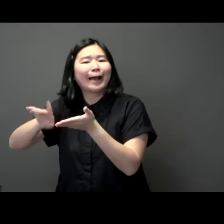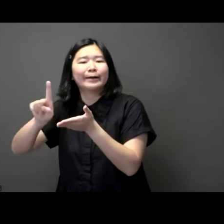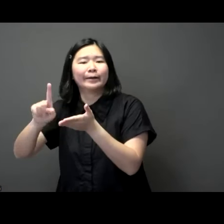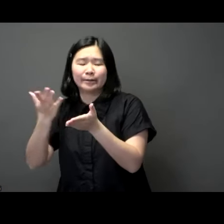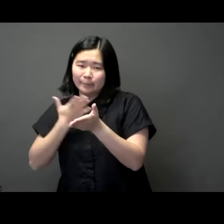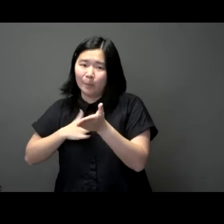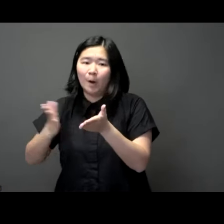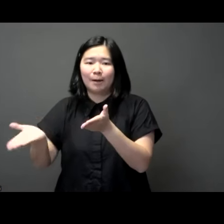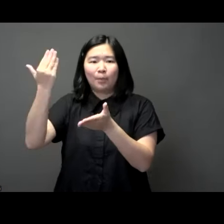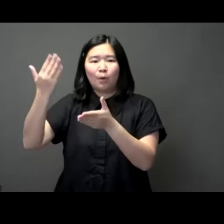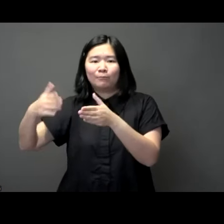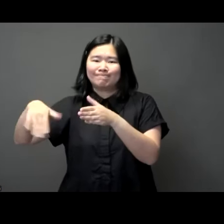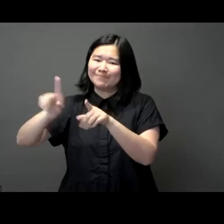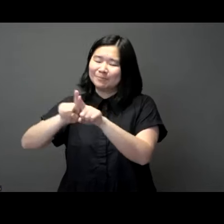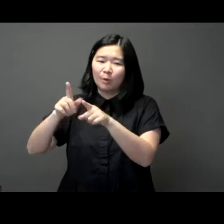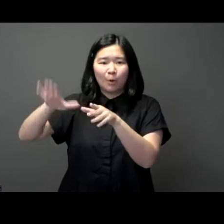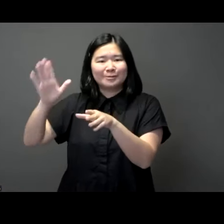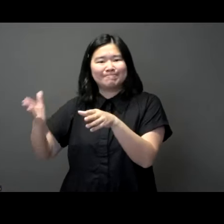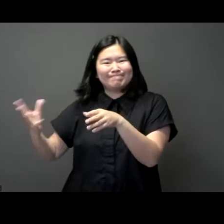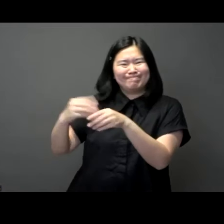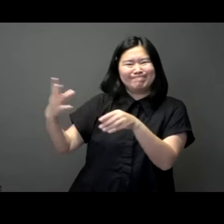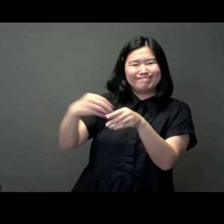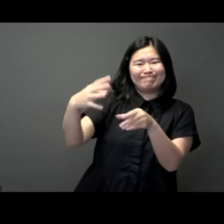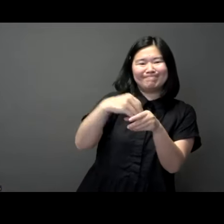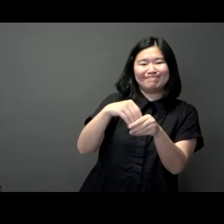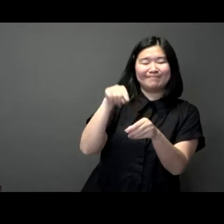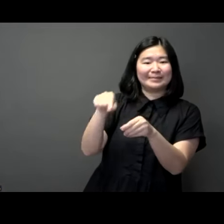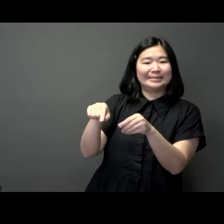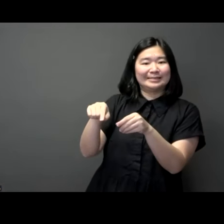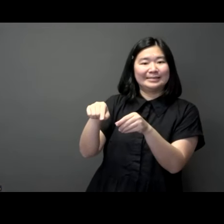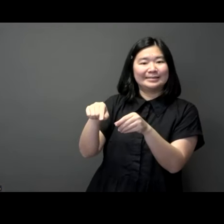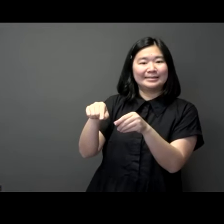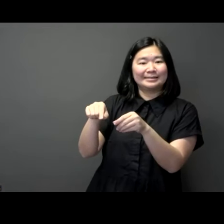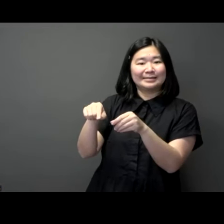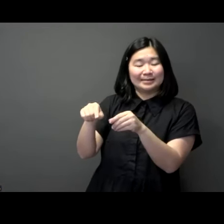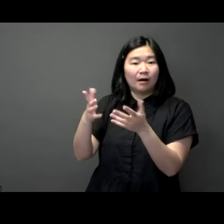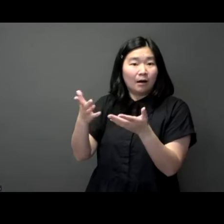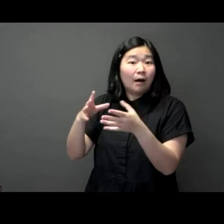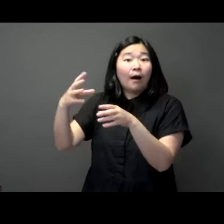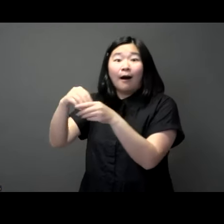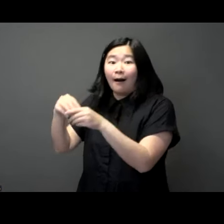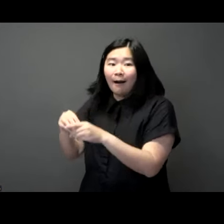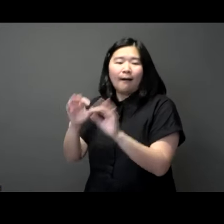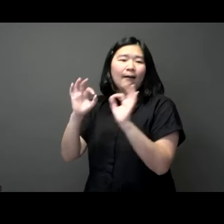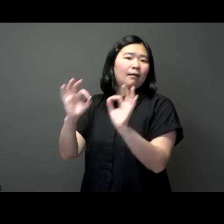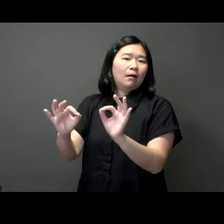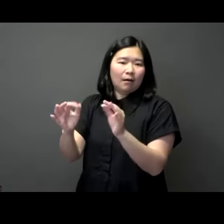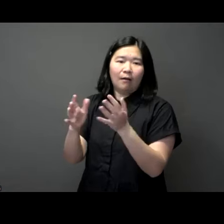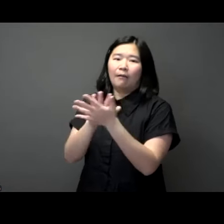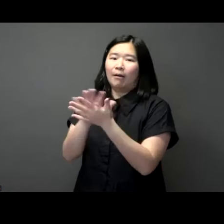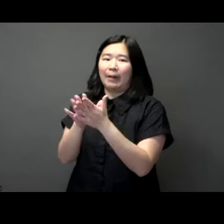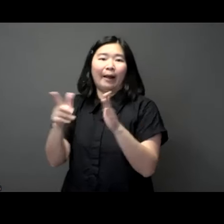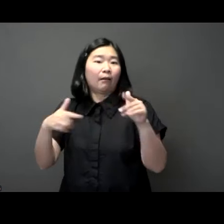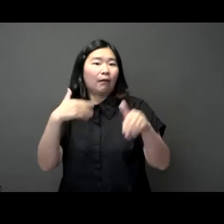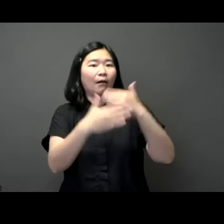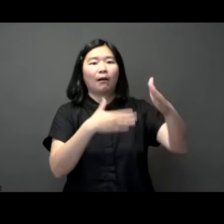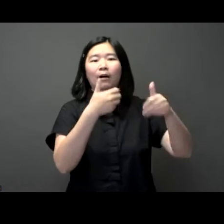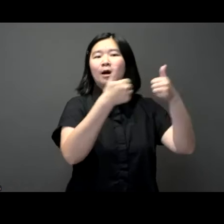will not have success in our disease elimination program. And it's also working together also is